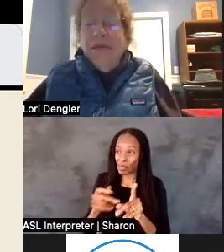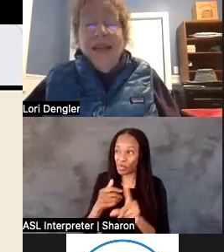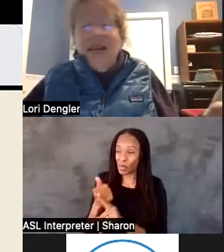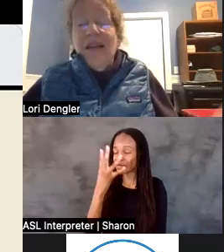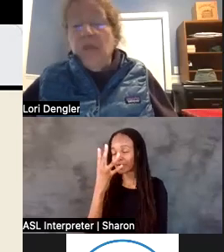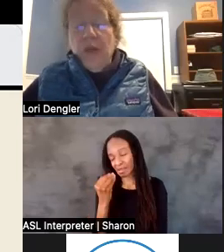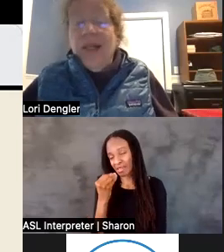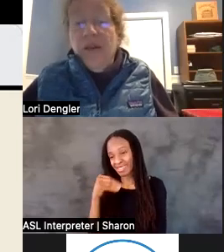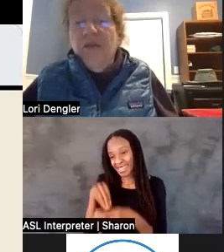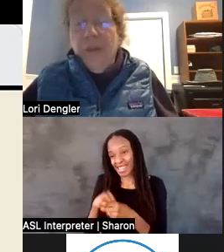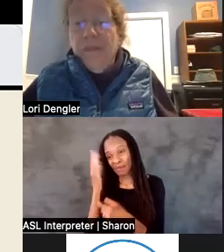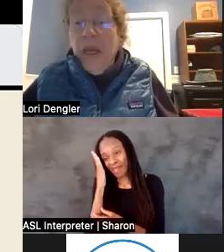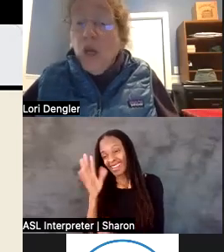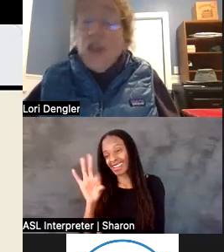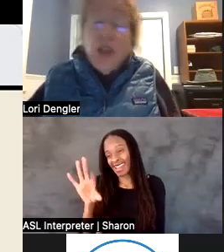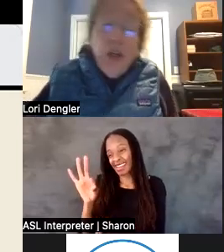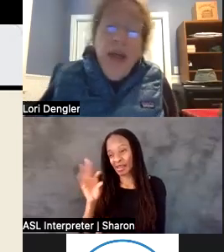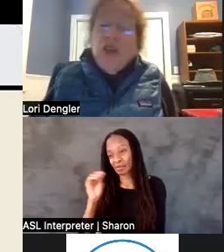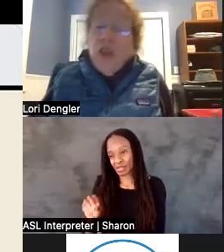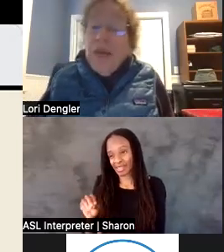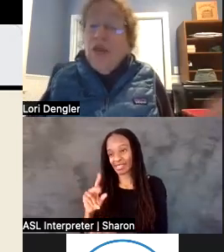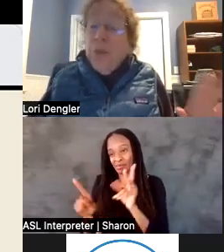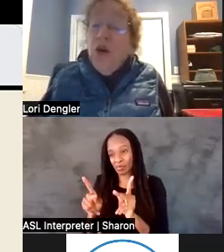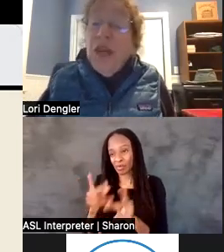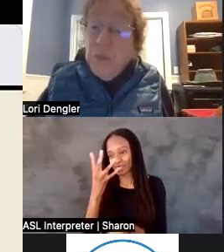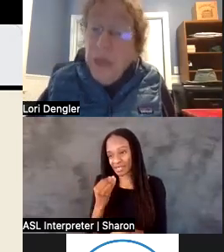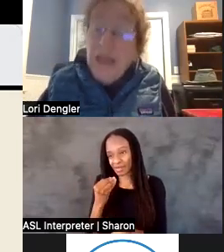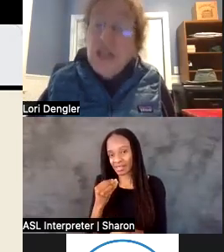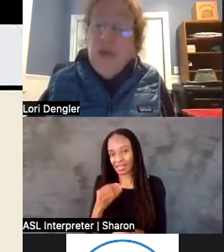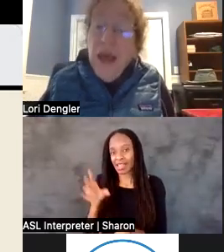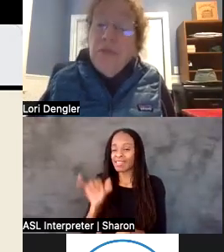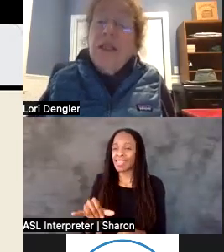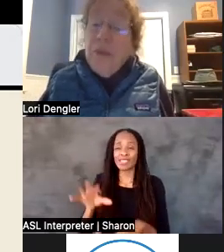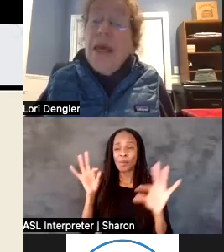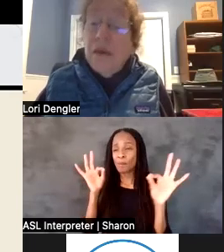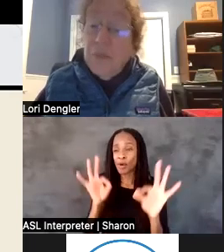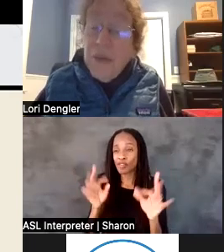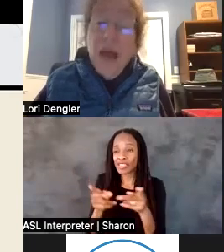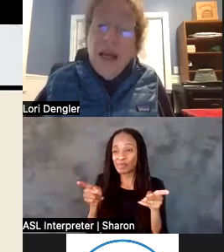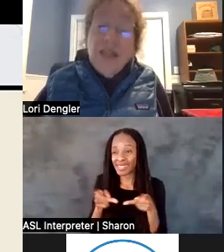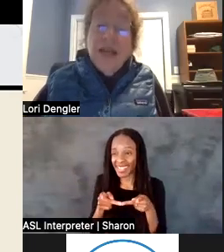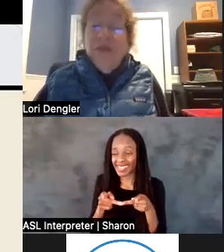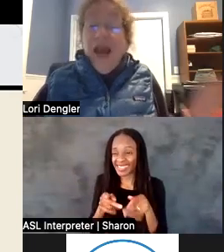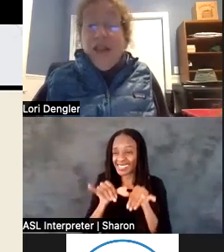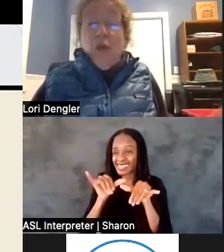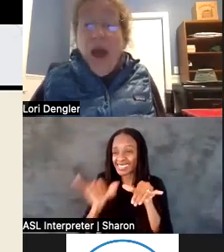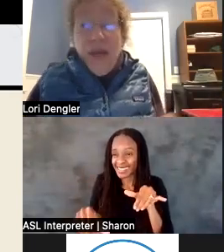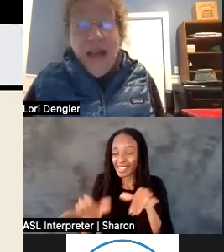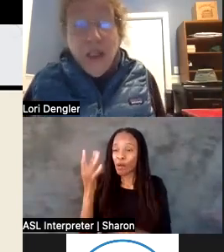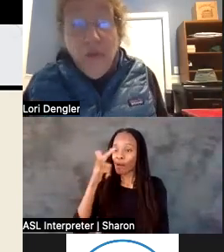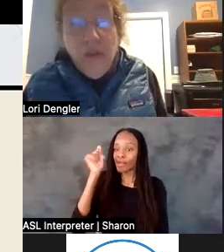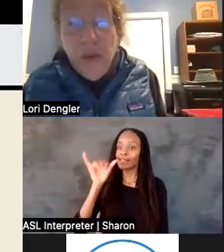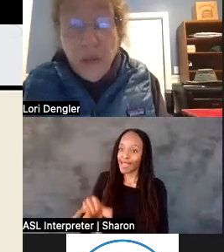bed, 99% of them, which turned out to be the perfect place for them to be, because that's why